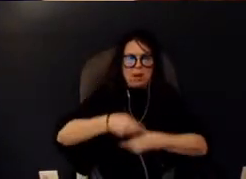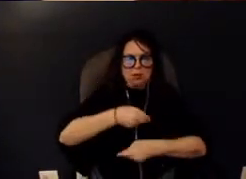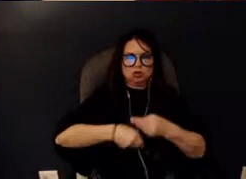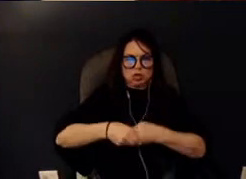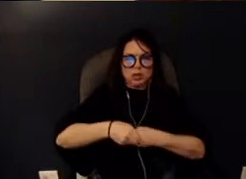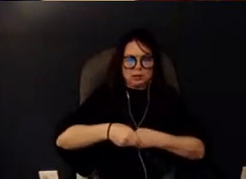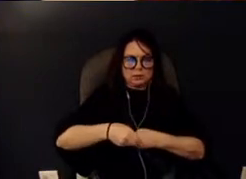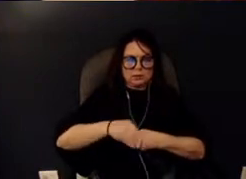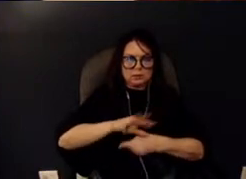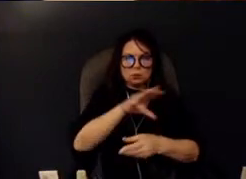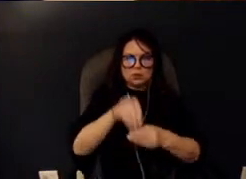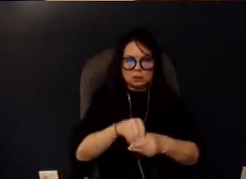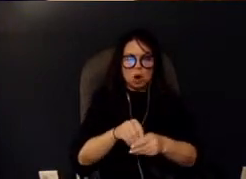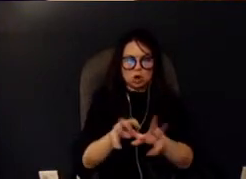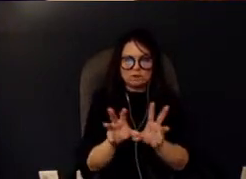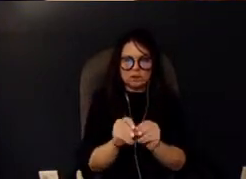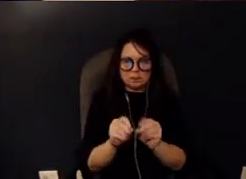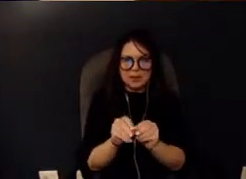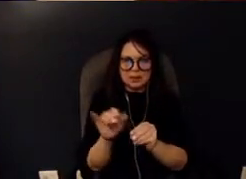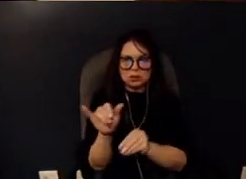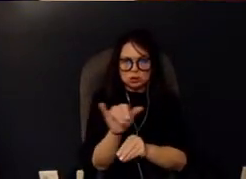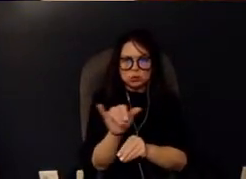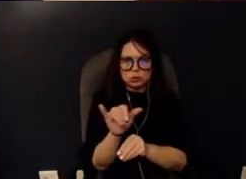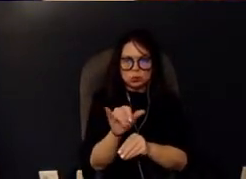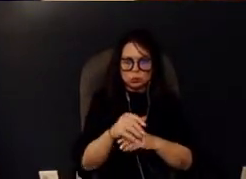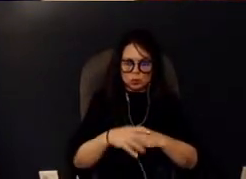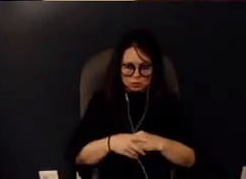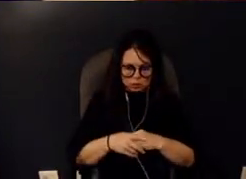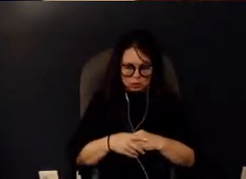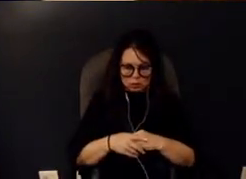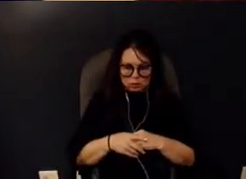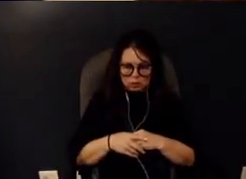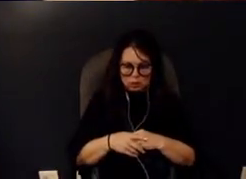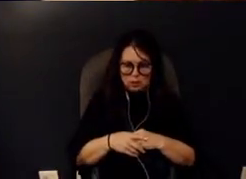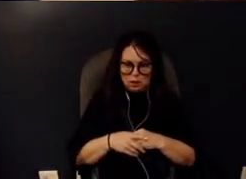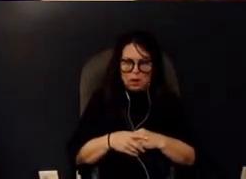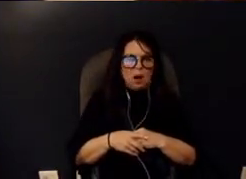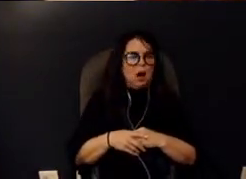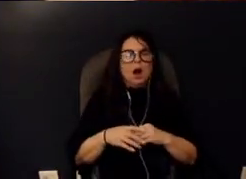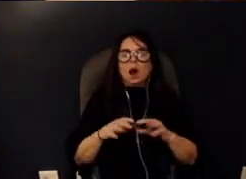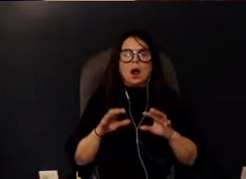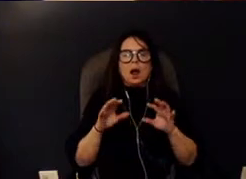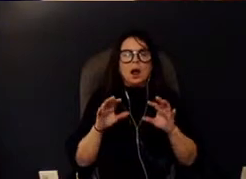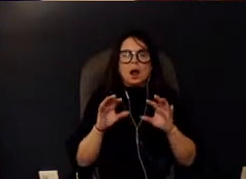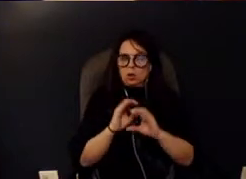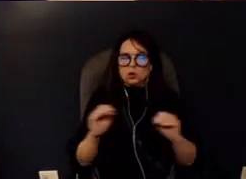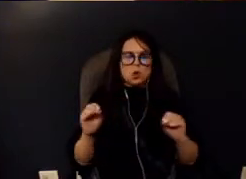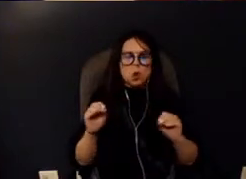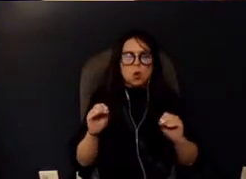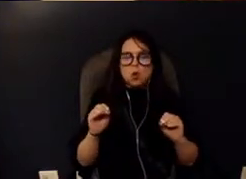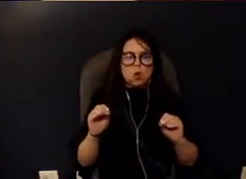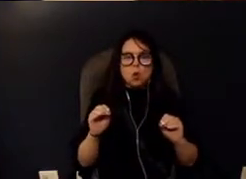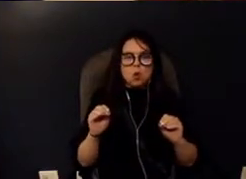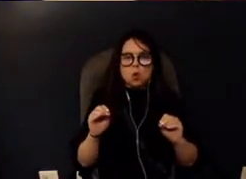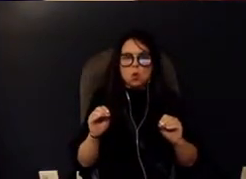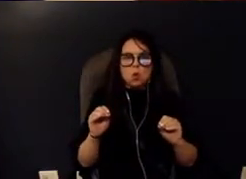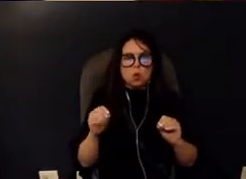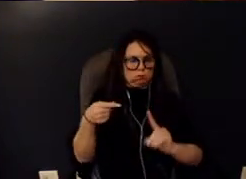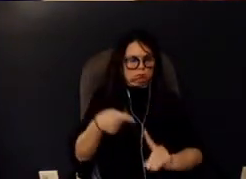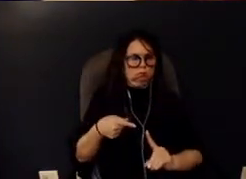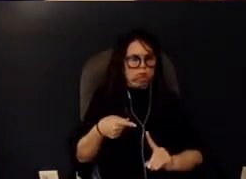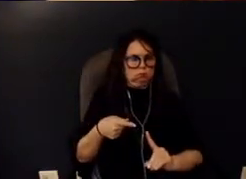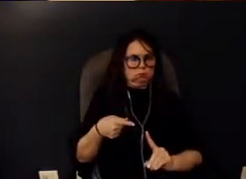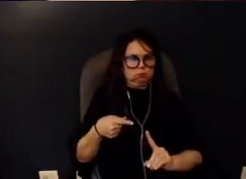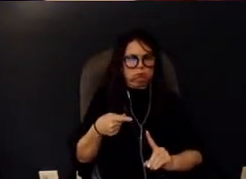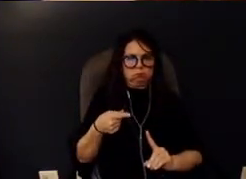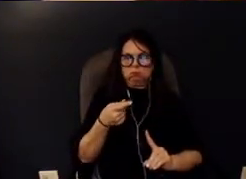At no point has anyone ever predicted that we were